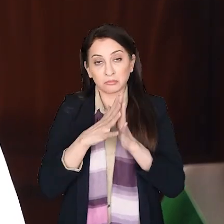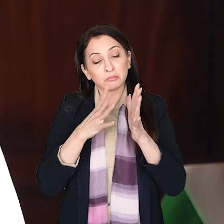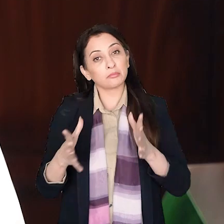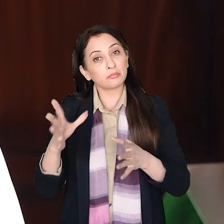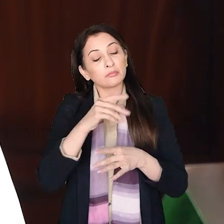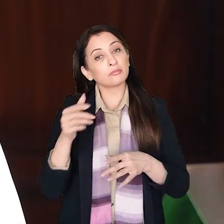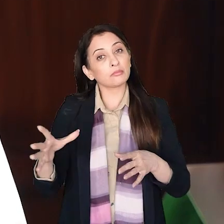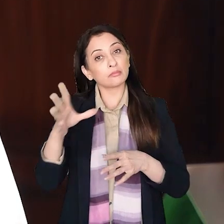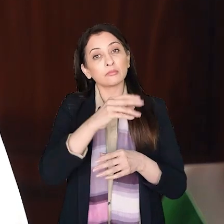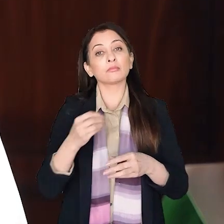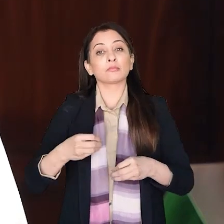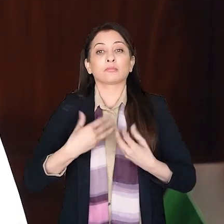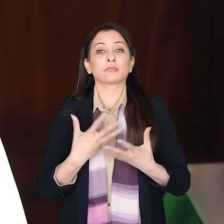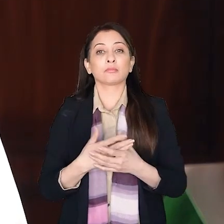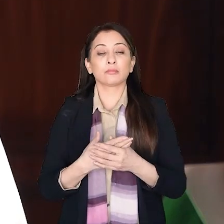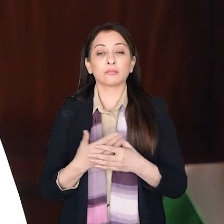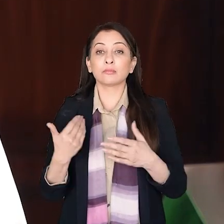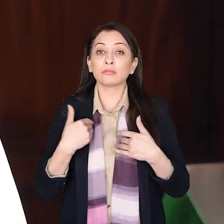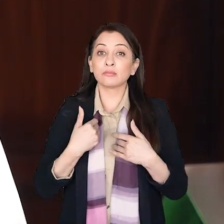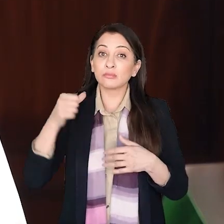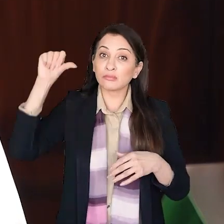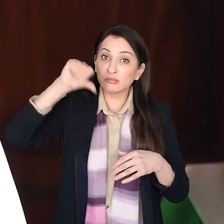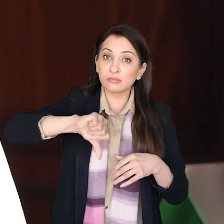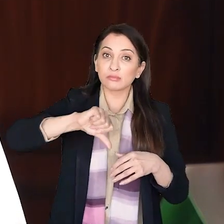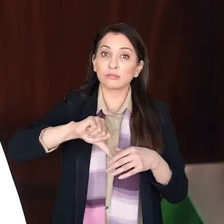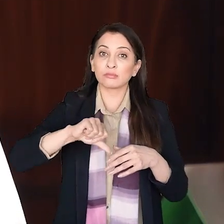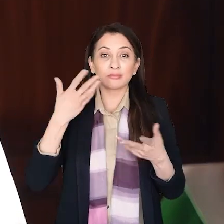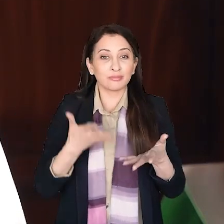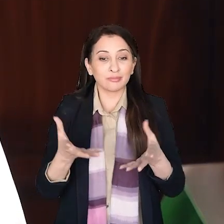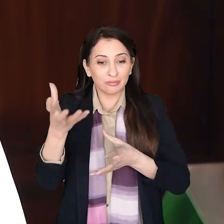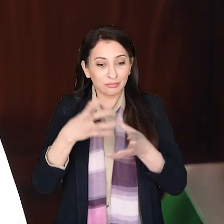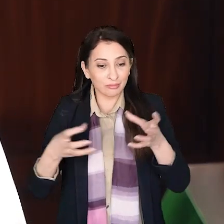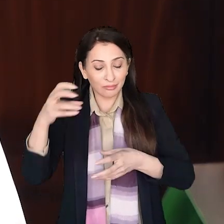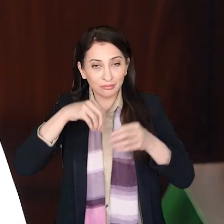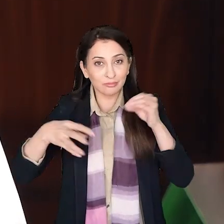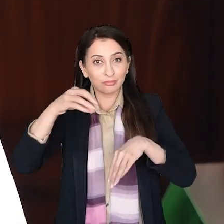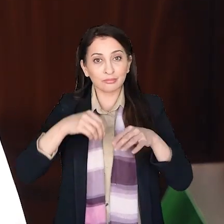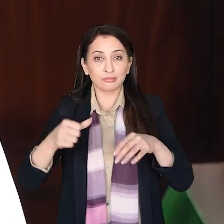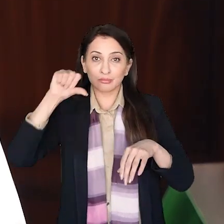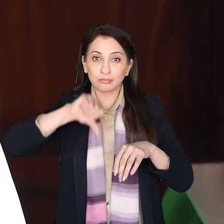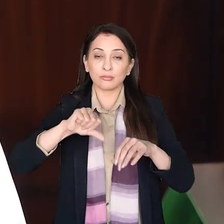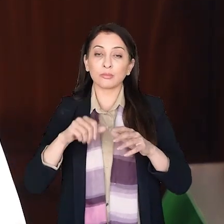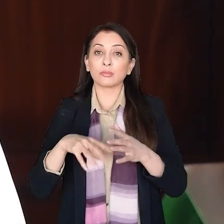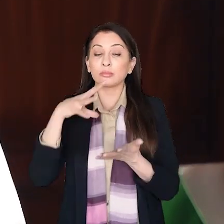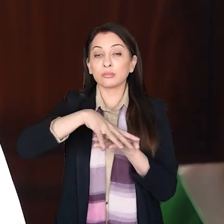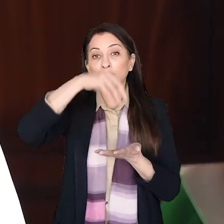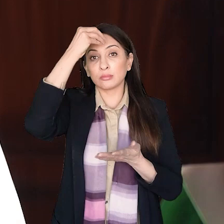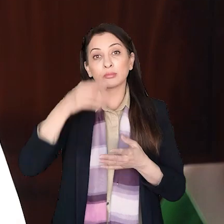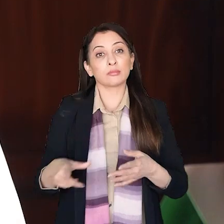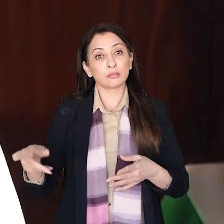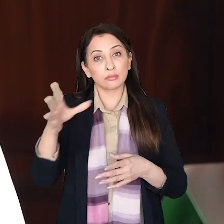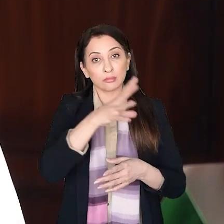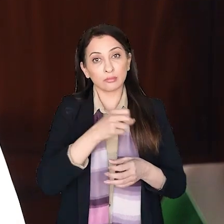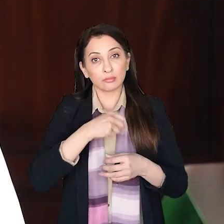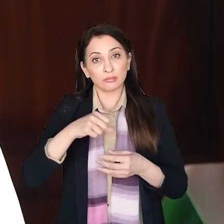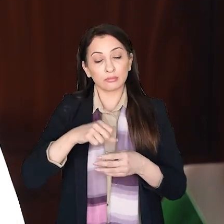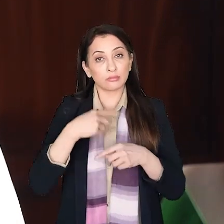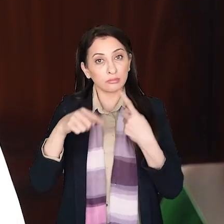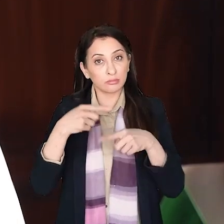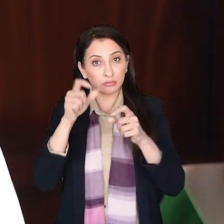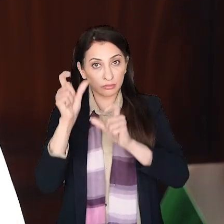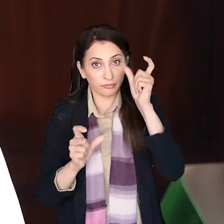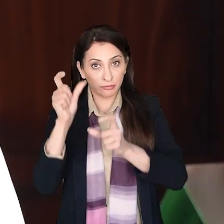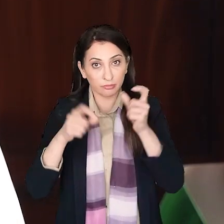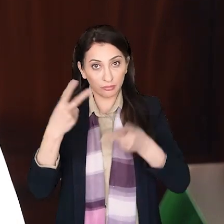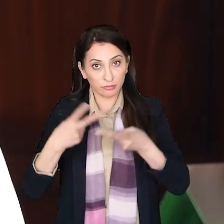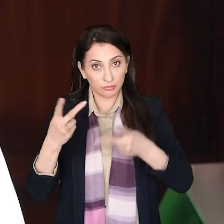zones were happy. But we failed to account many things into this. And that's why it was a big learning lesson for all of us and all of the